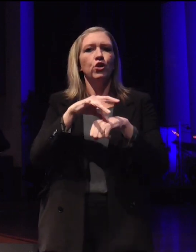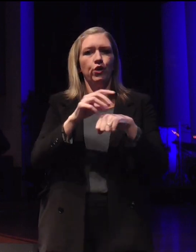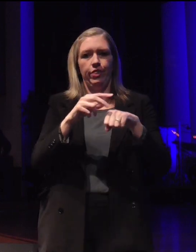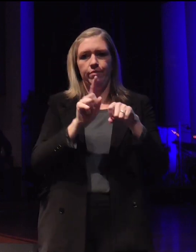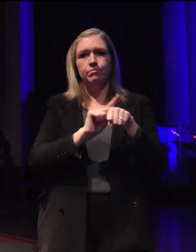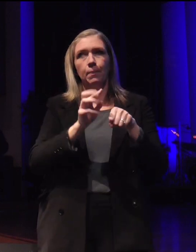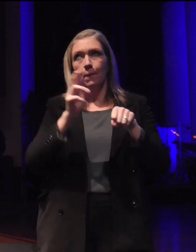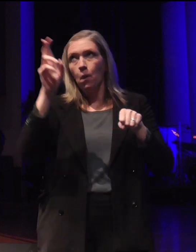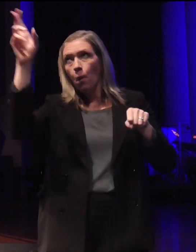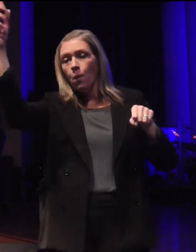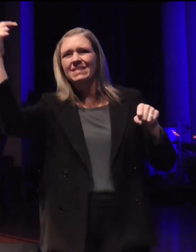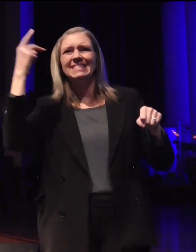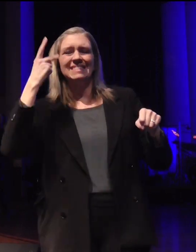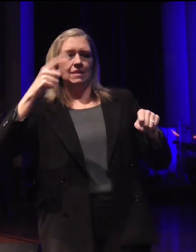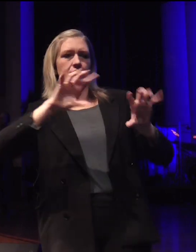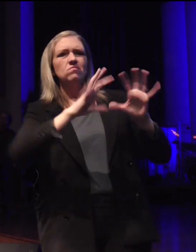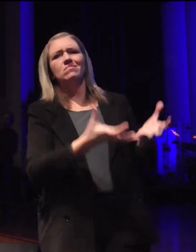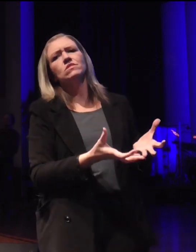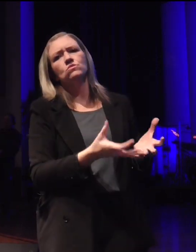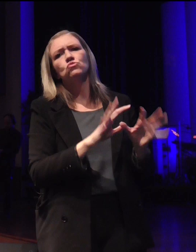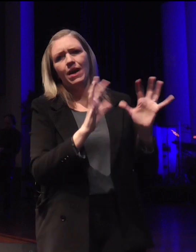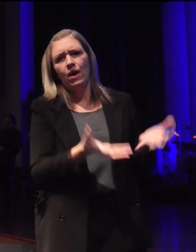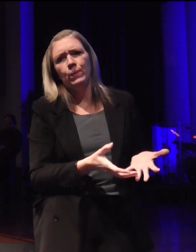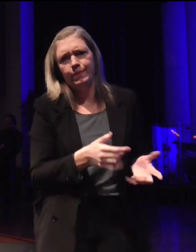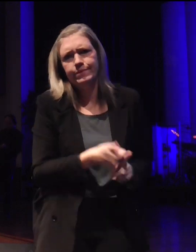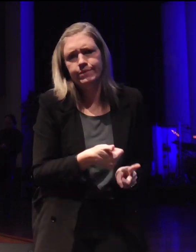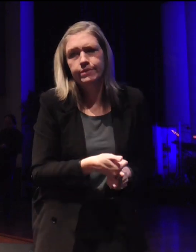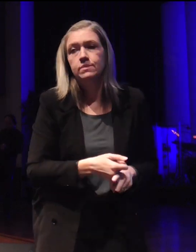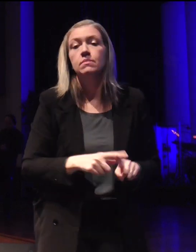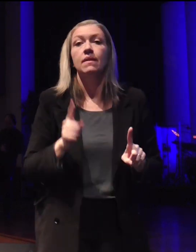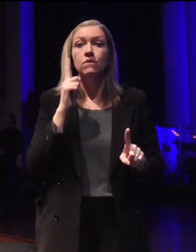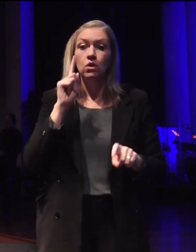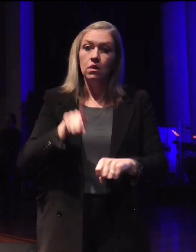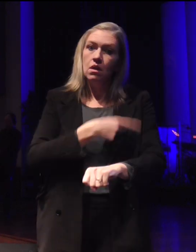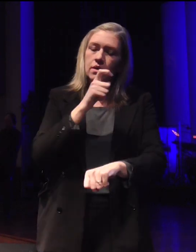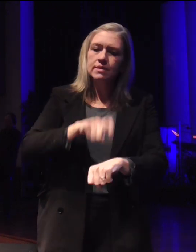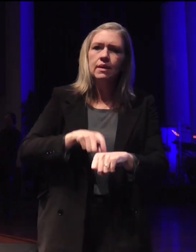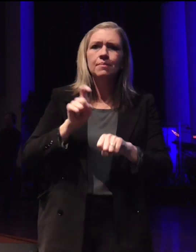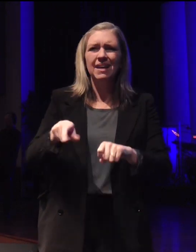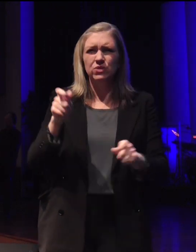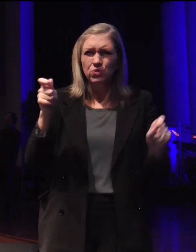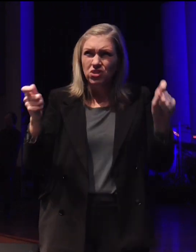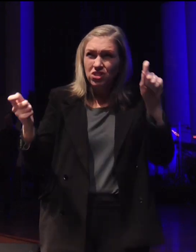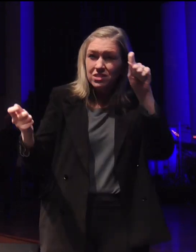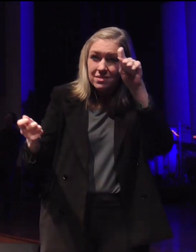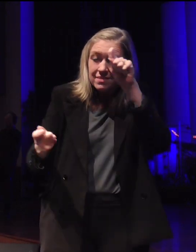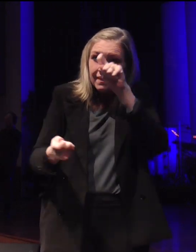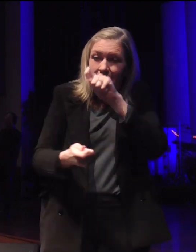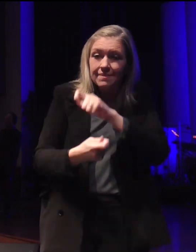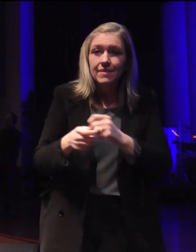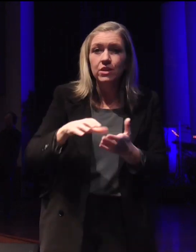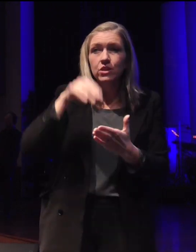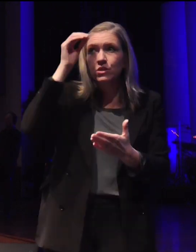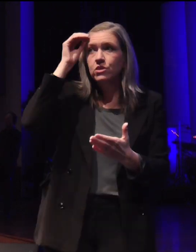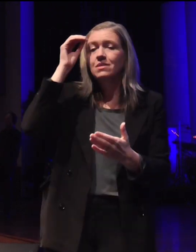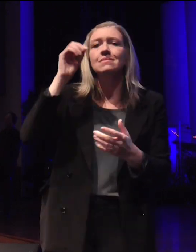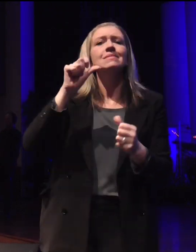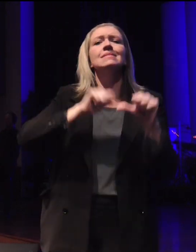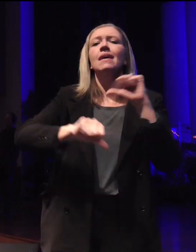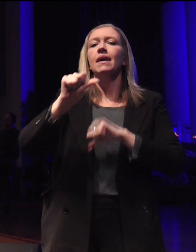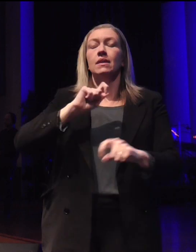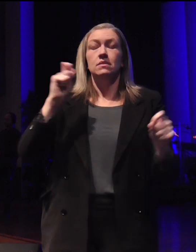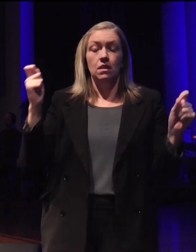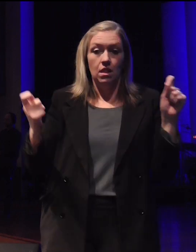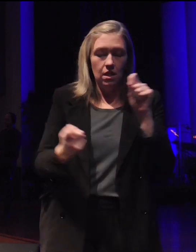appears to be round. But for a long, long time, we had to shift our learning, and science has had to have shift